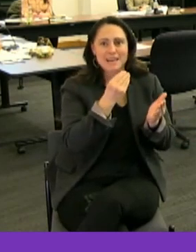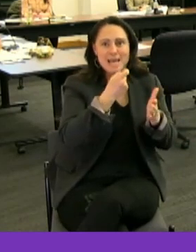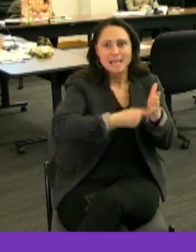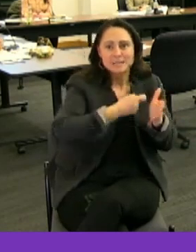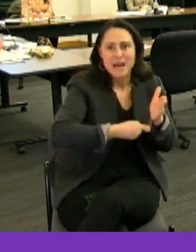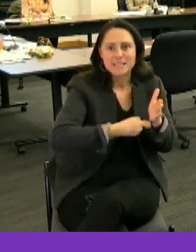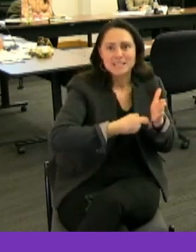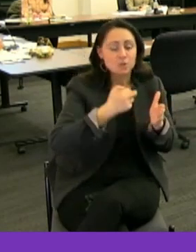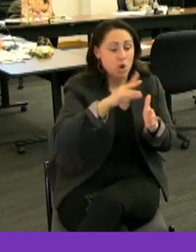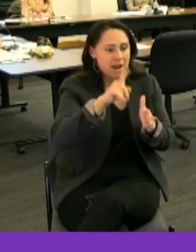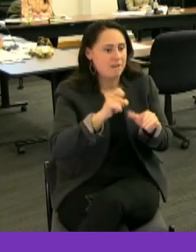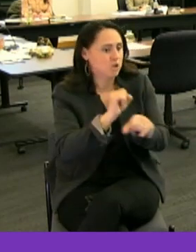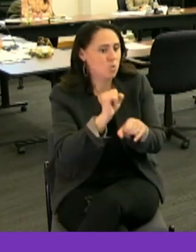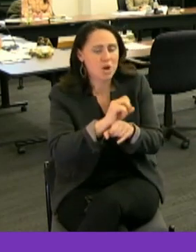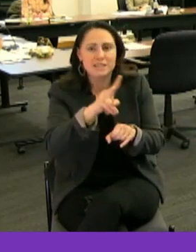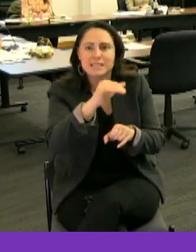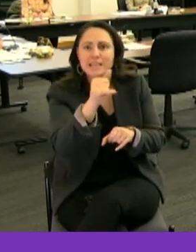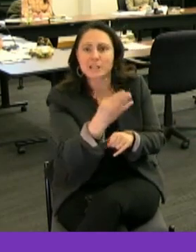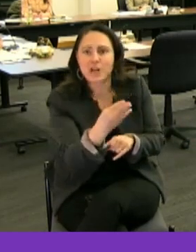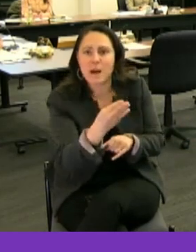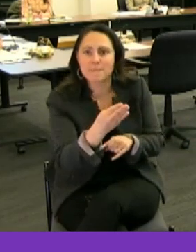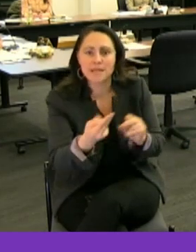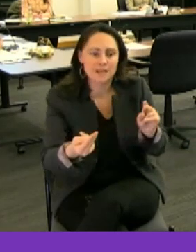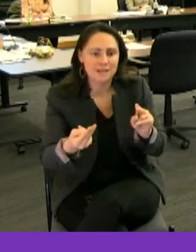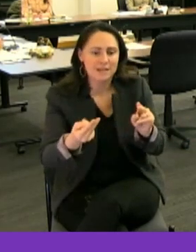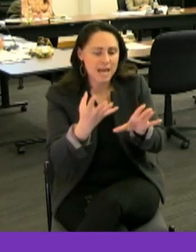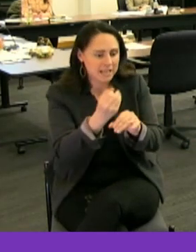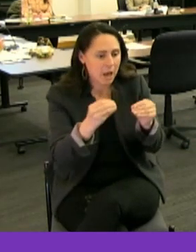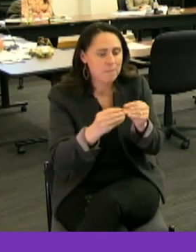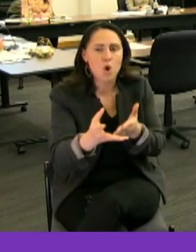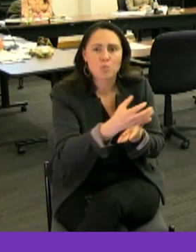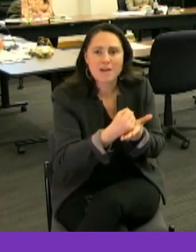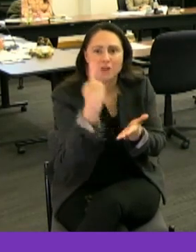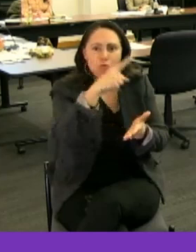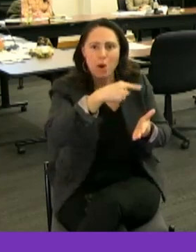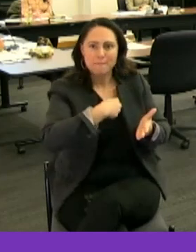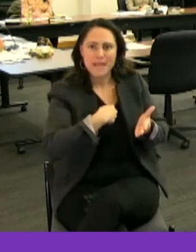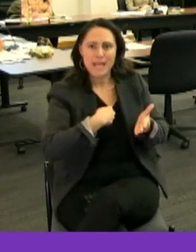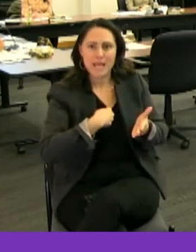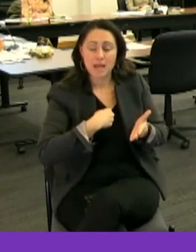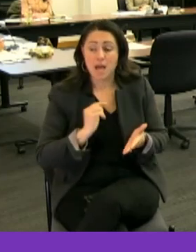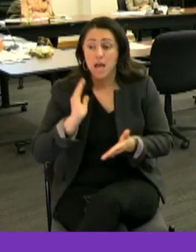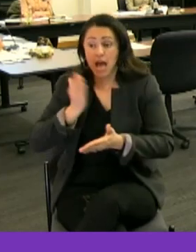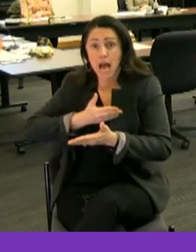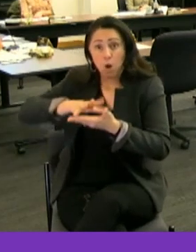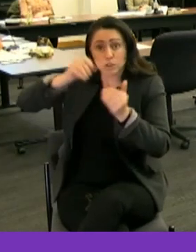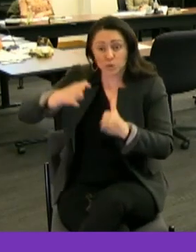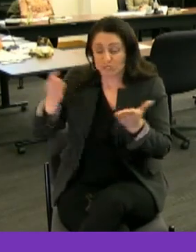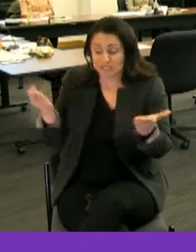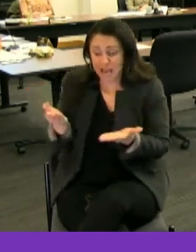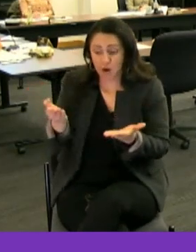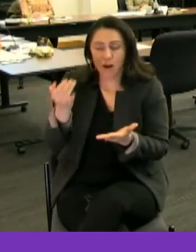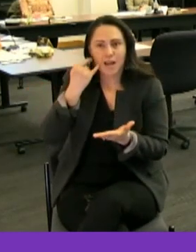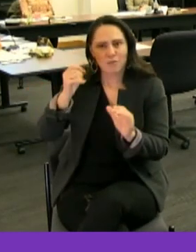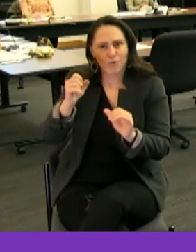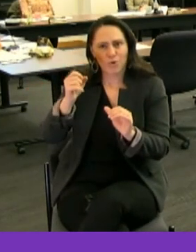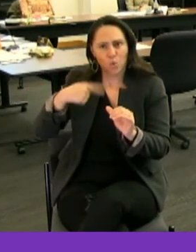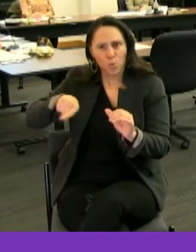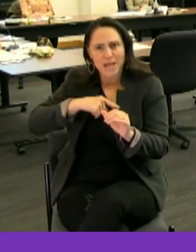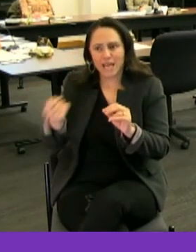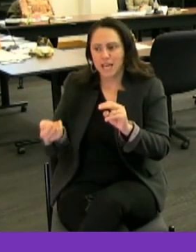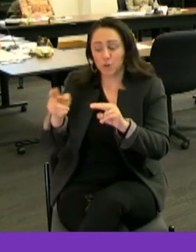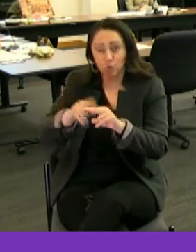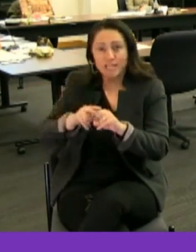work maybe to pick up a second job and increase more revenue. Mhm. Here, our students are the ones that, if we can increase